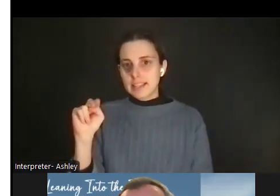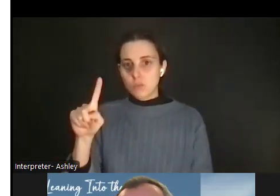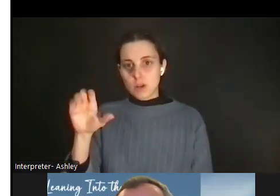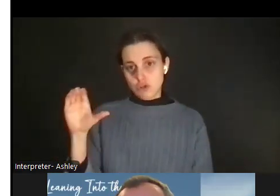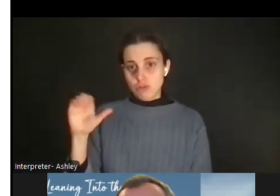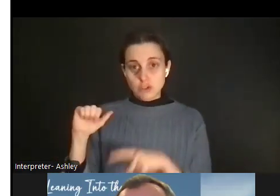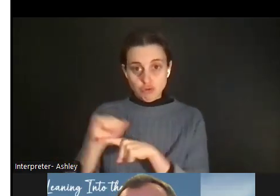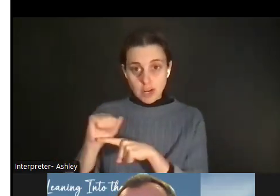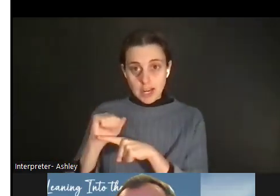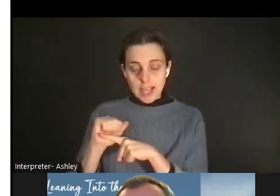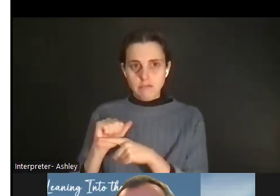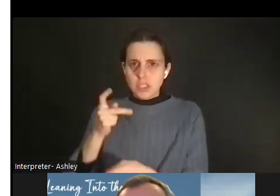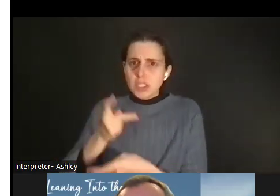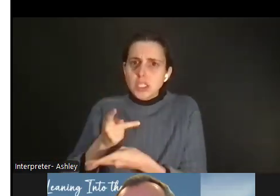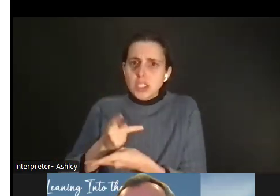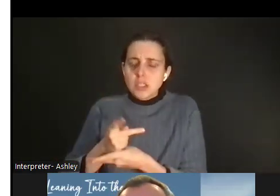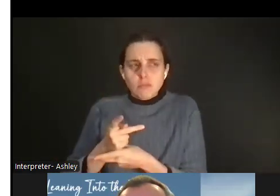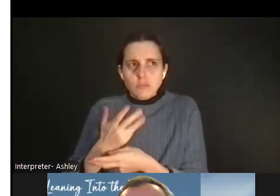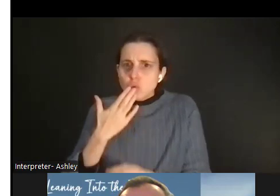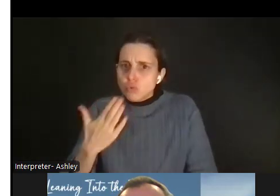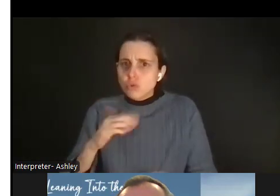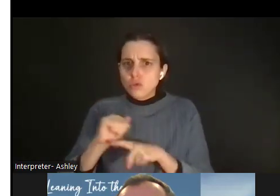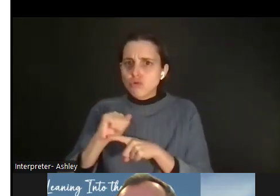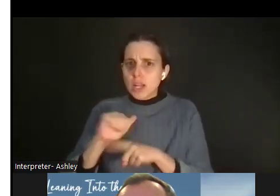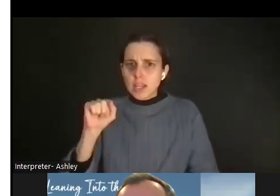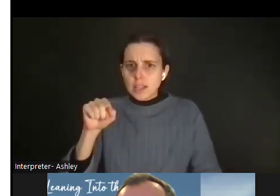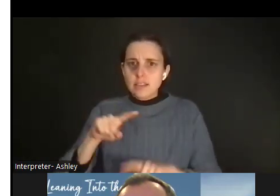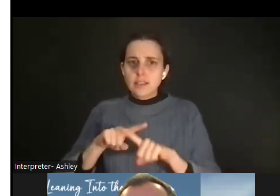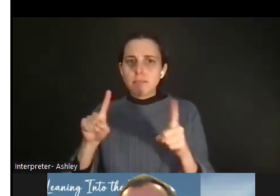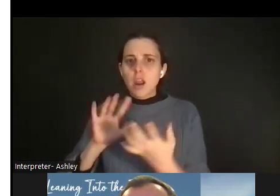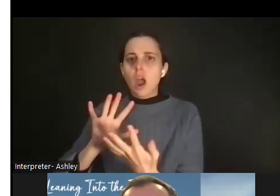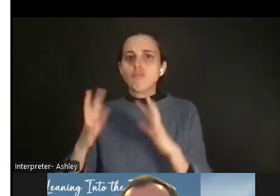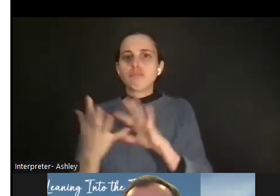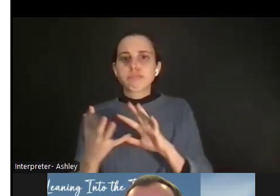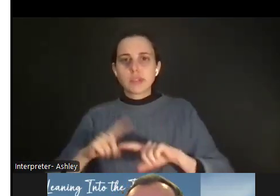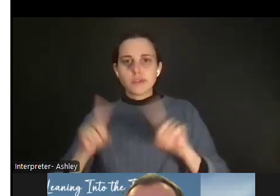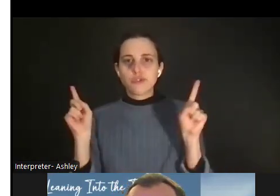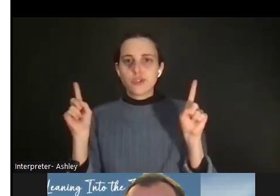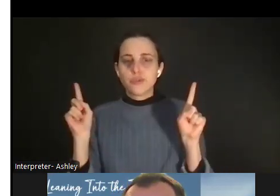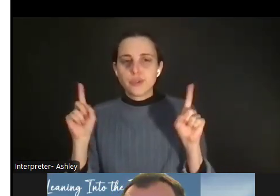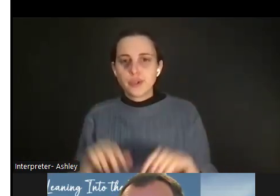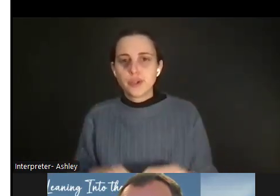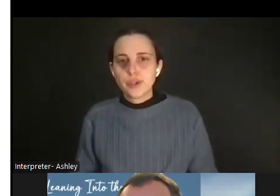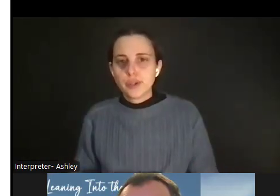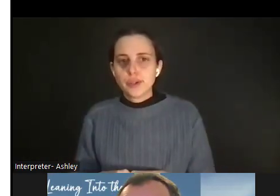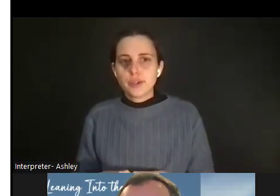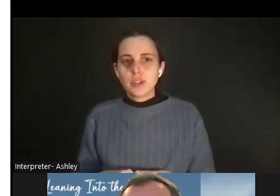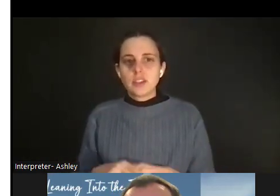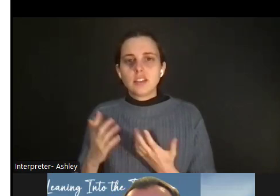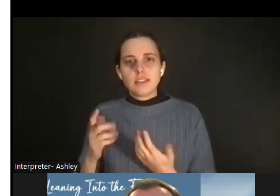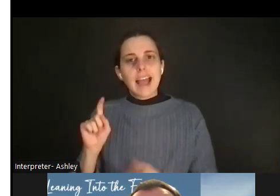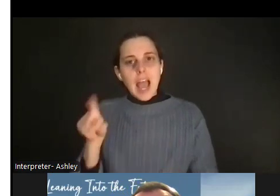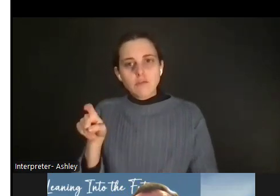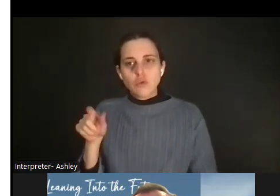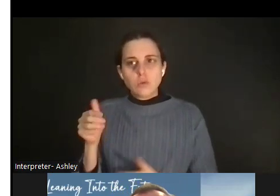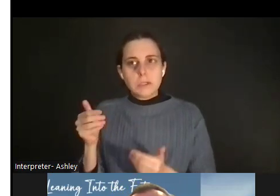foundation, because it's a really great training. But what we needed to do was to develop the refreshers, first of all,